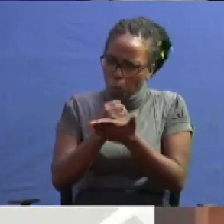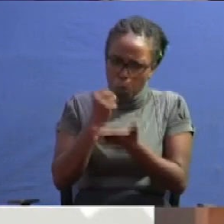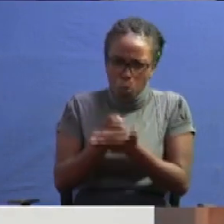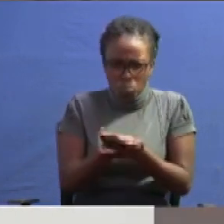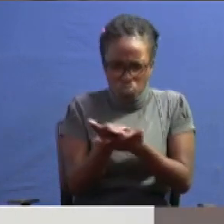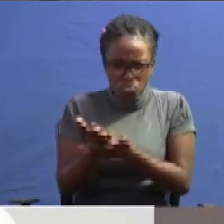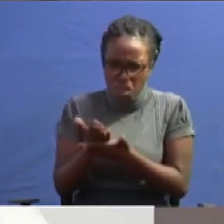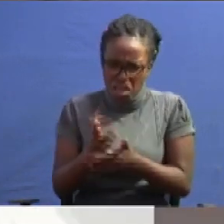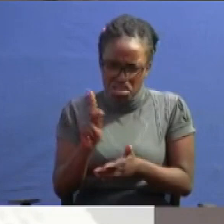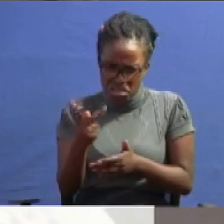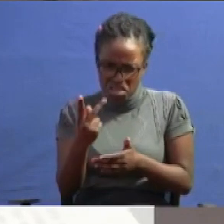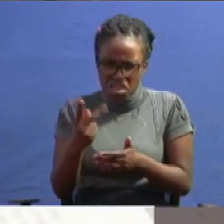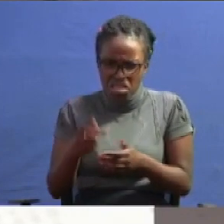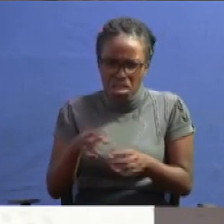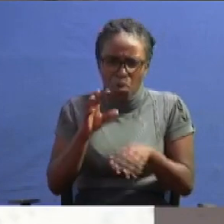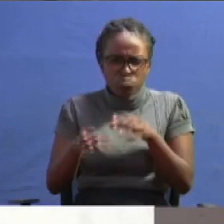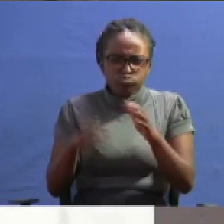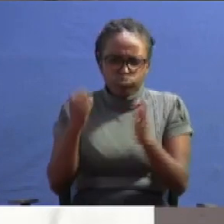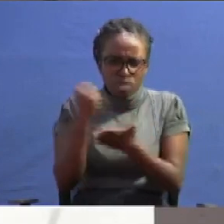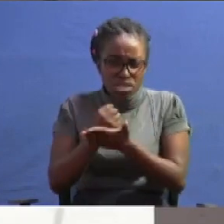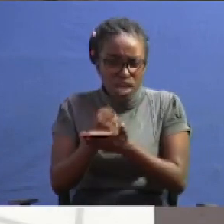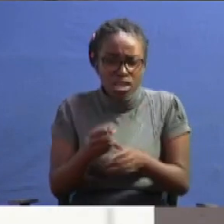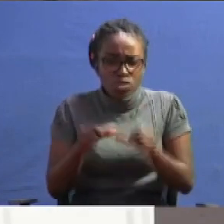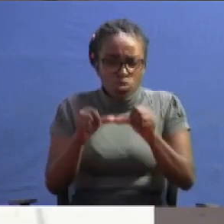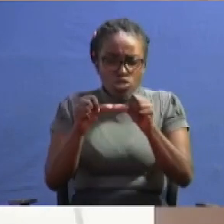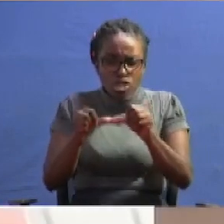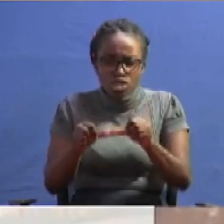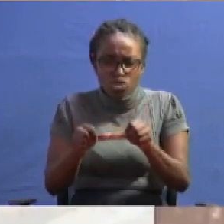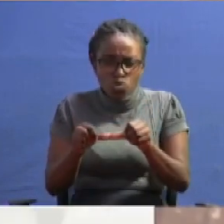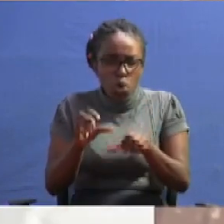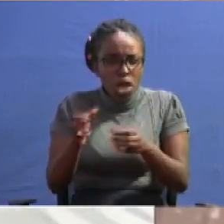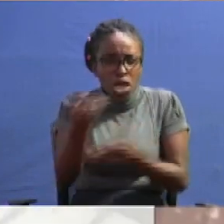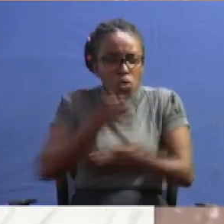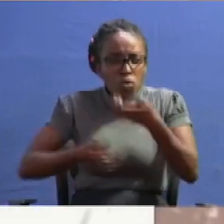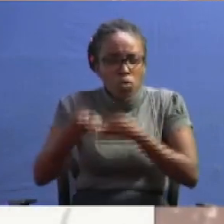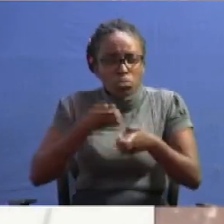of Standards, Kale Chemicals, MEM Distributors Limited, Director of Public